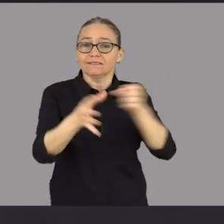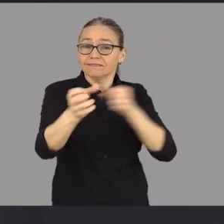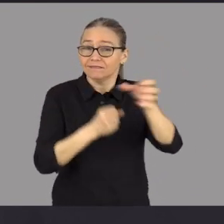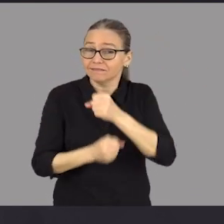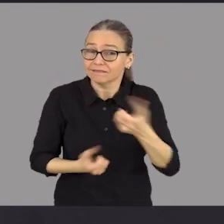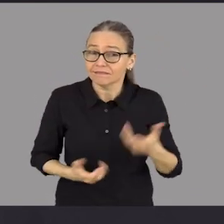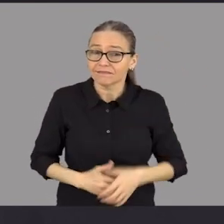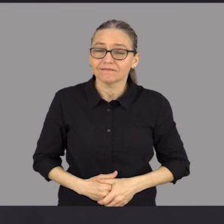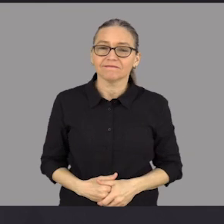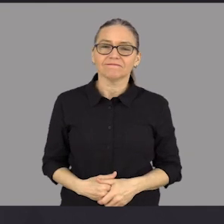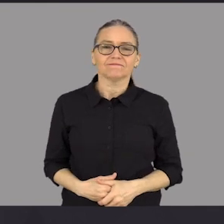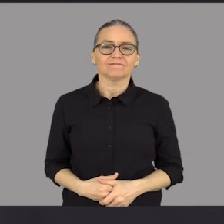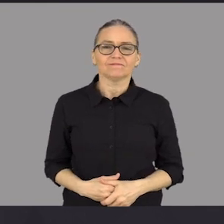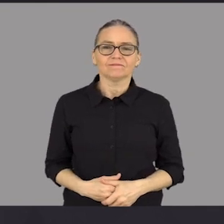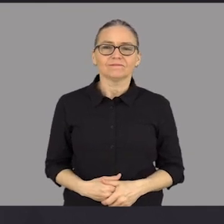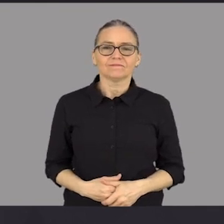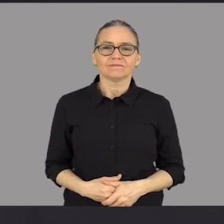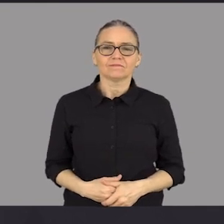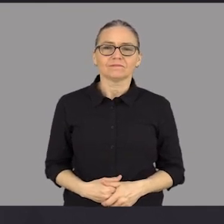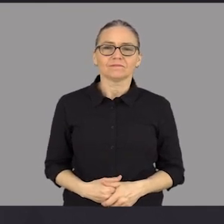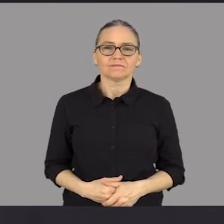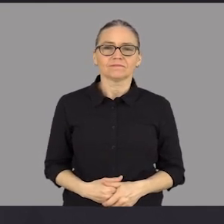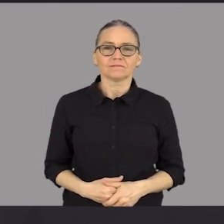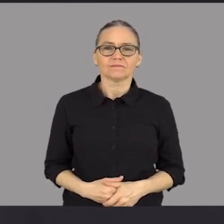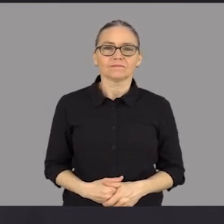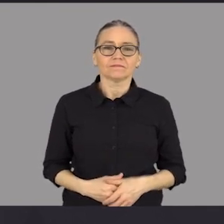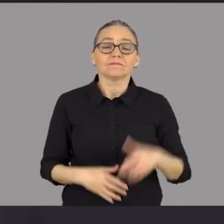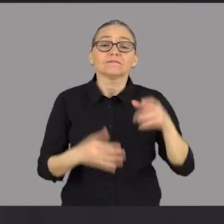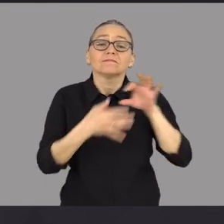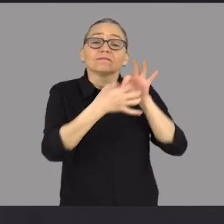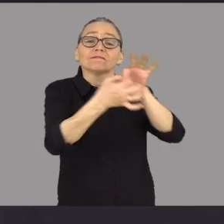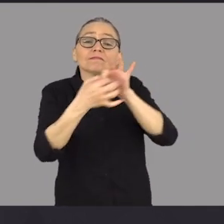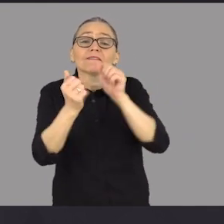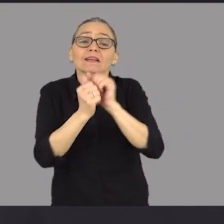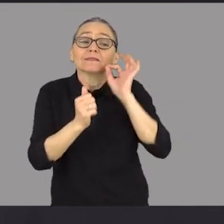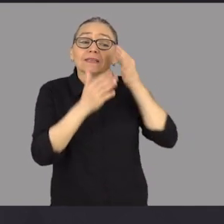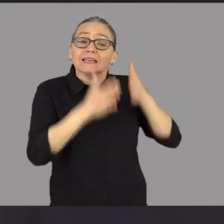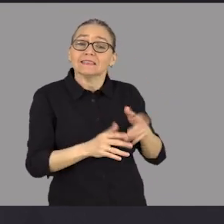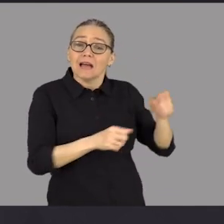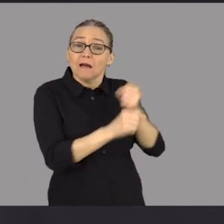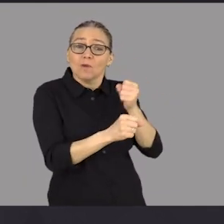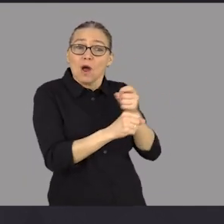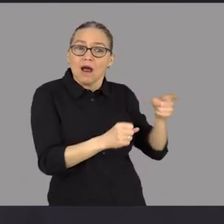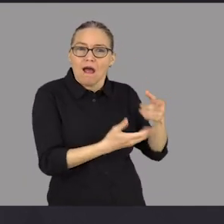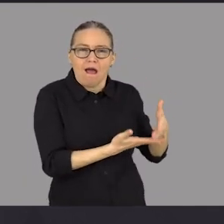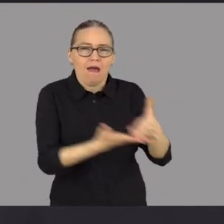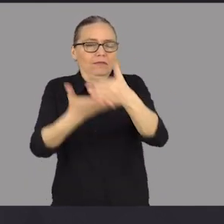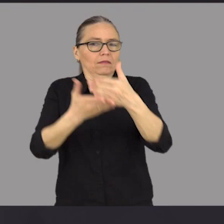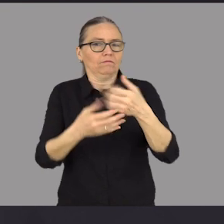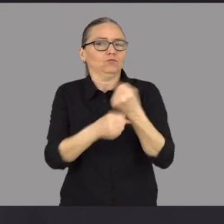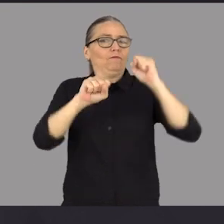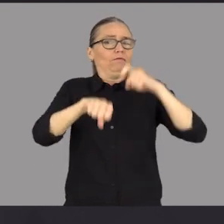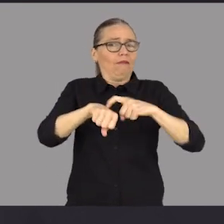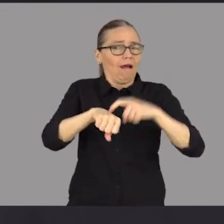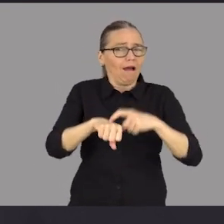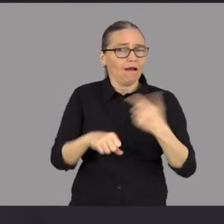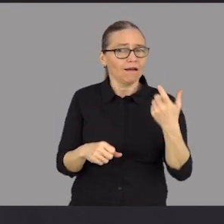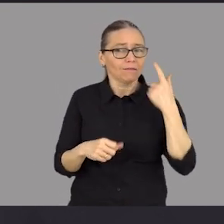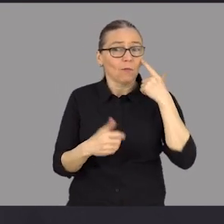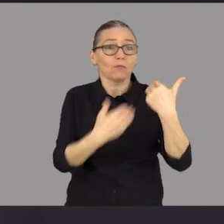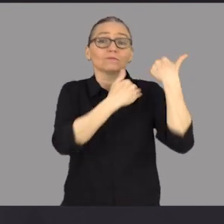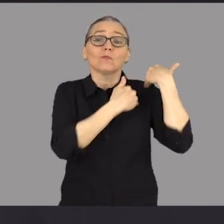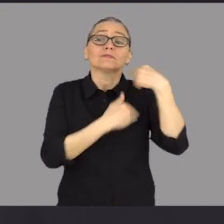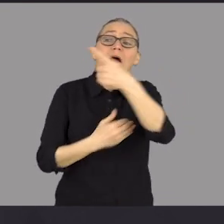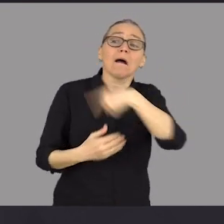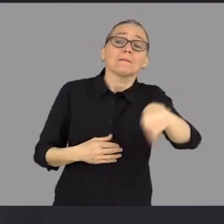To achieve this, you may consider partnering with your local supported employment professionals who can help you connect with